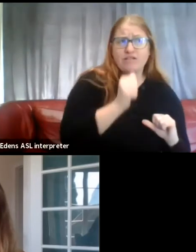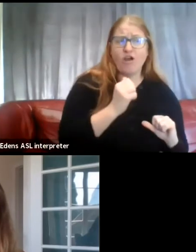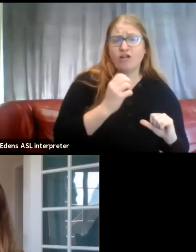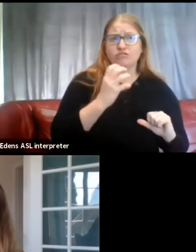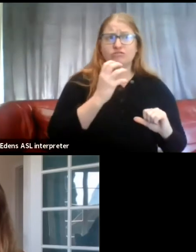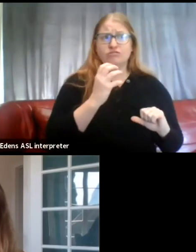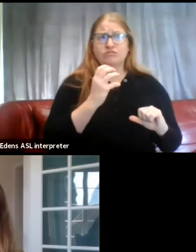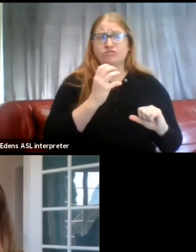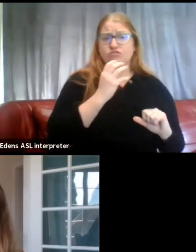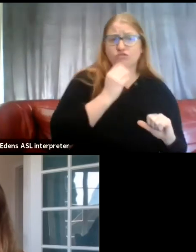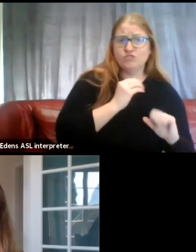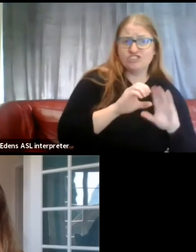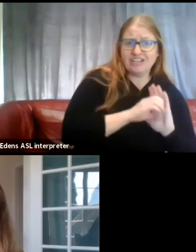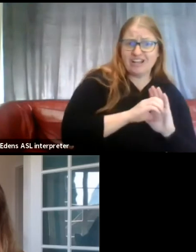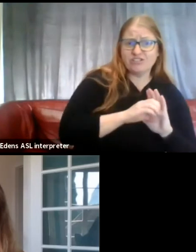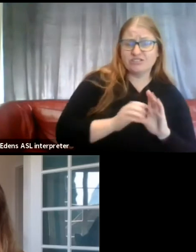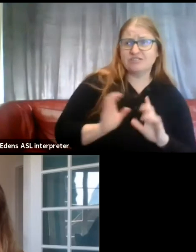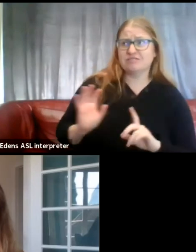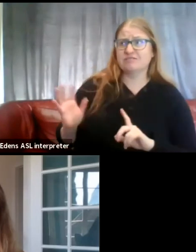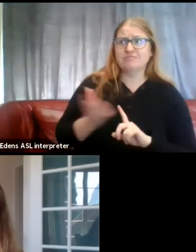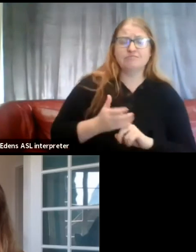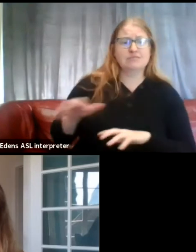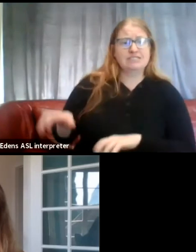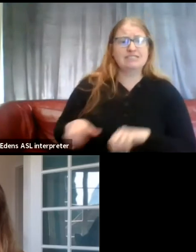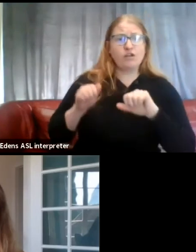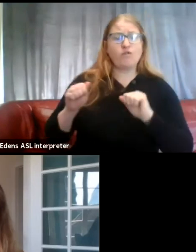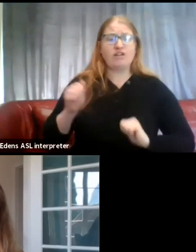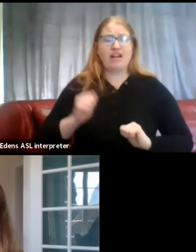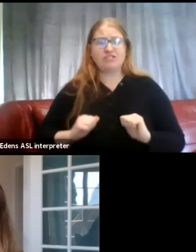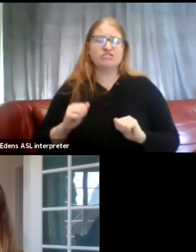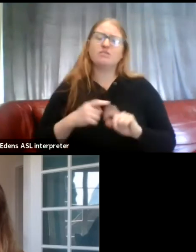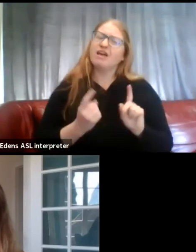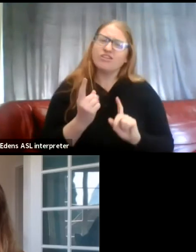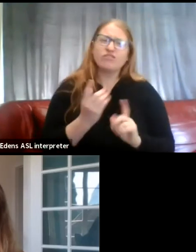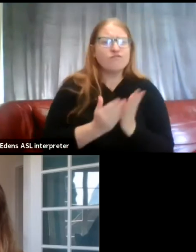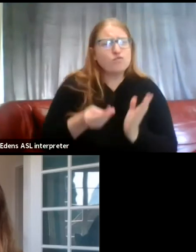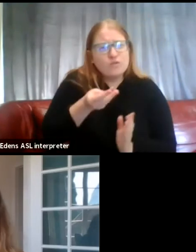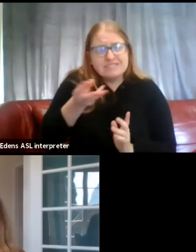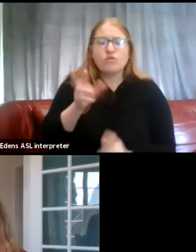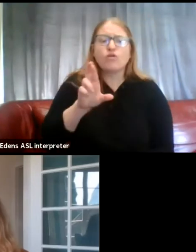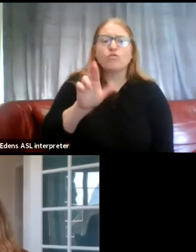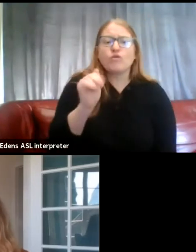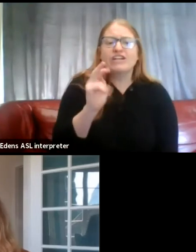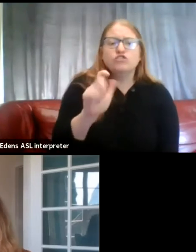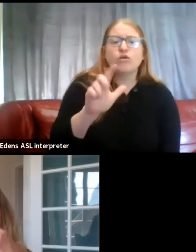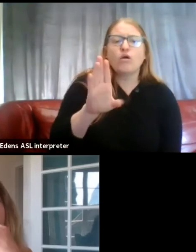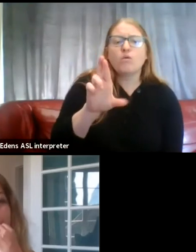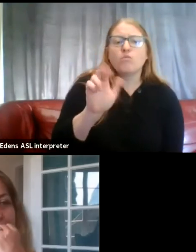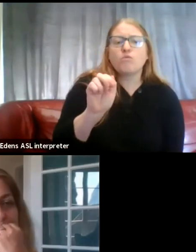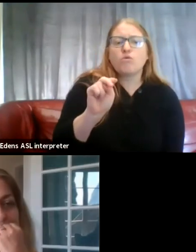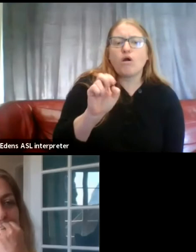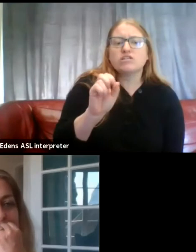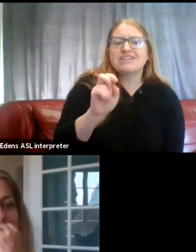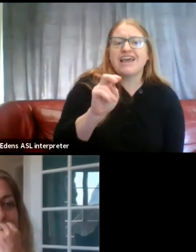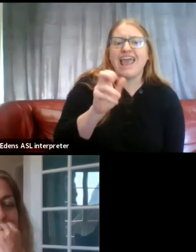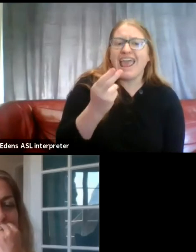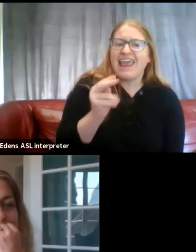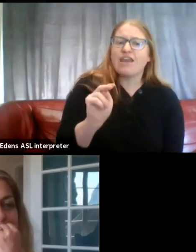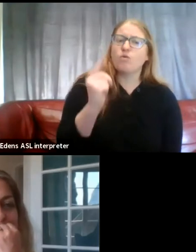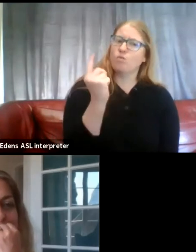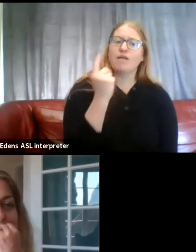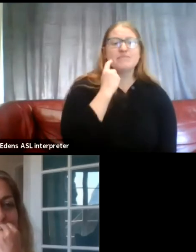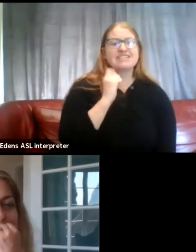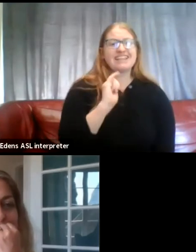exceptions, and Rachel Brosnahan is one of them, because I think that that show is so much about the idea that she is beautiful, mm-hmm. and